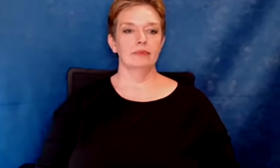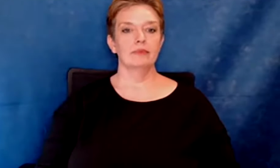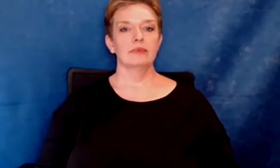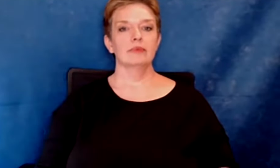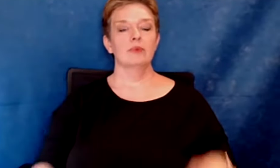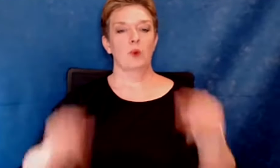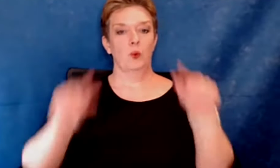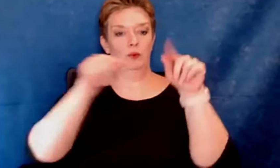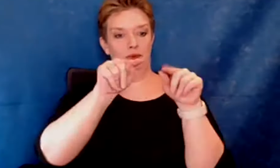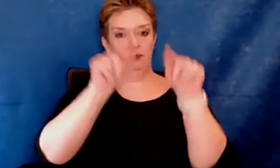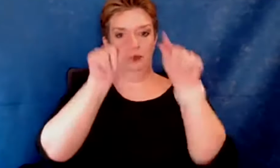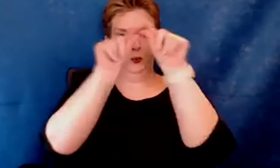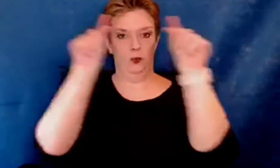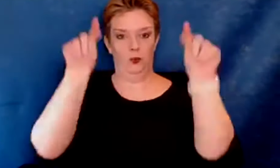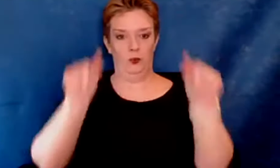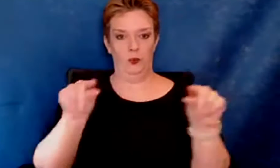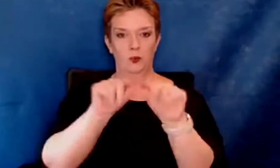by